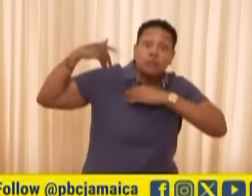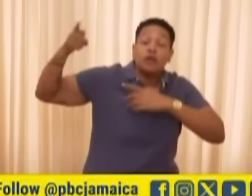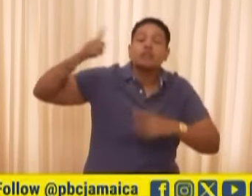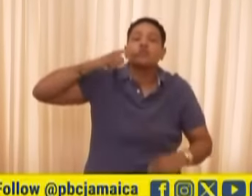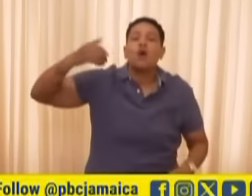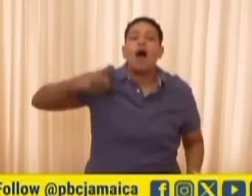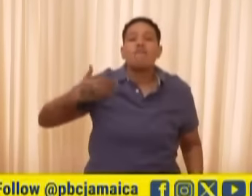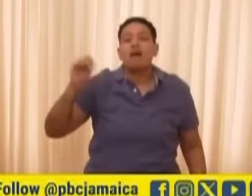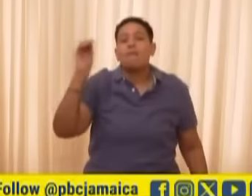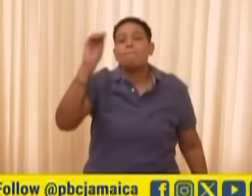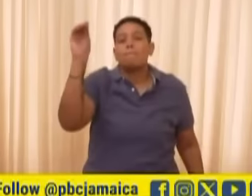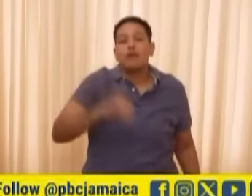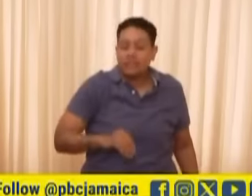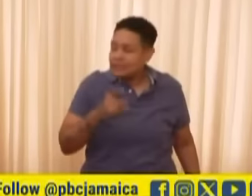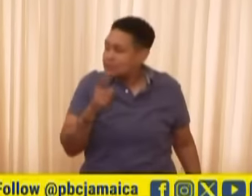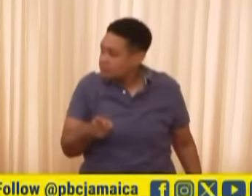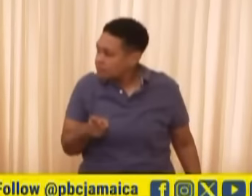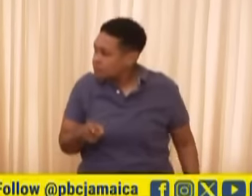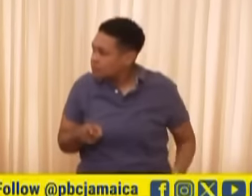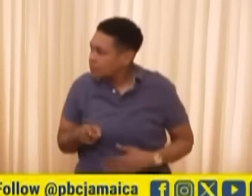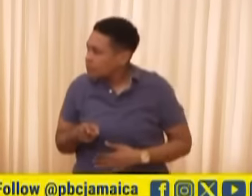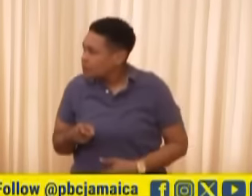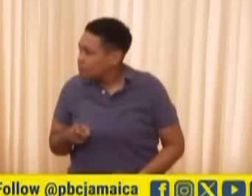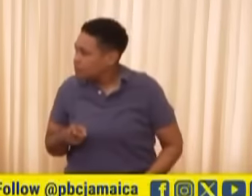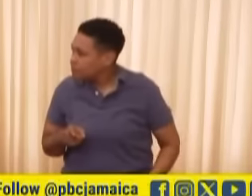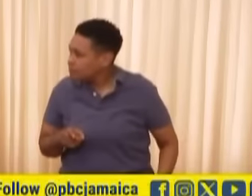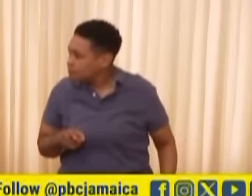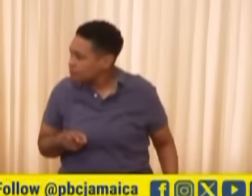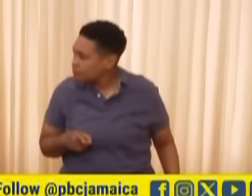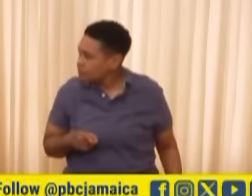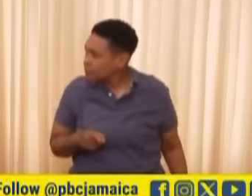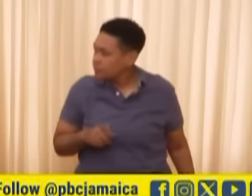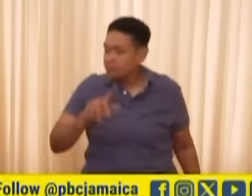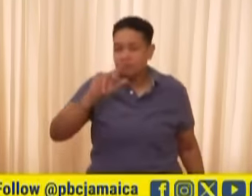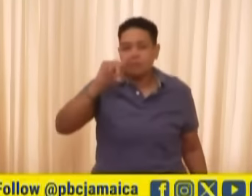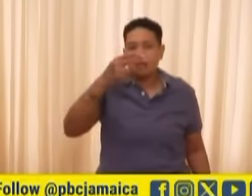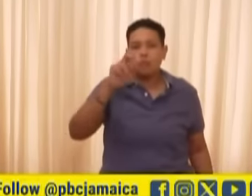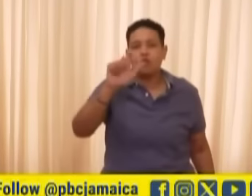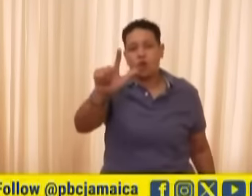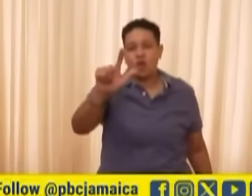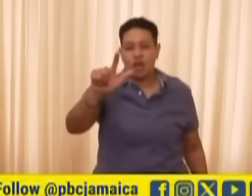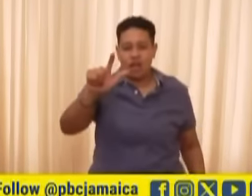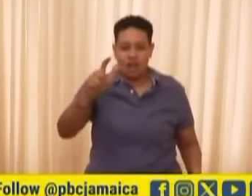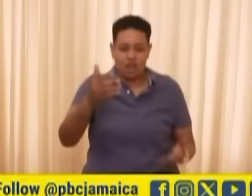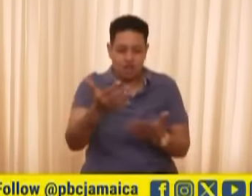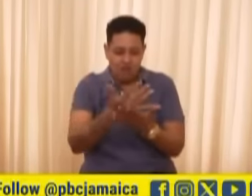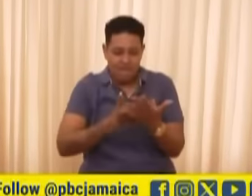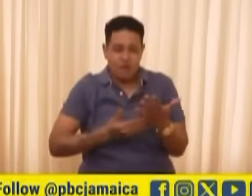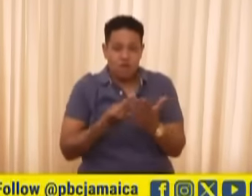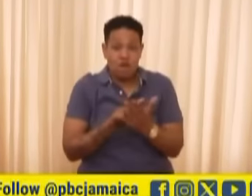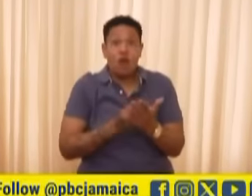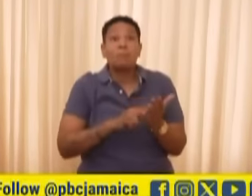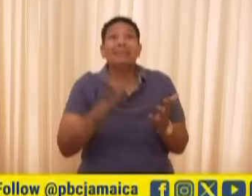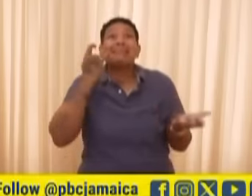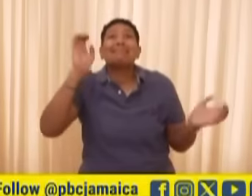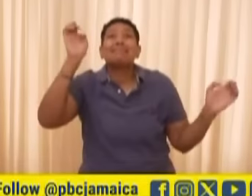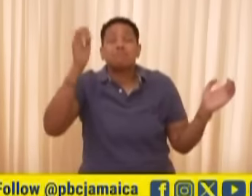a percentage of the parochial revenue funds that they have.